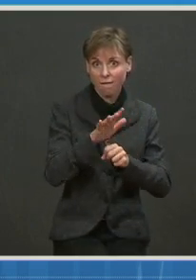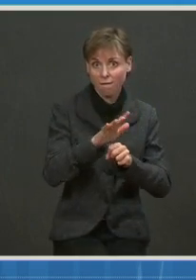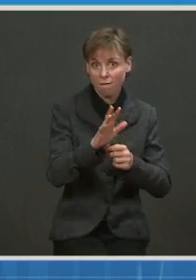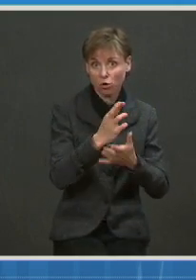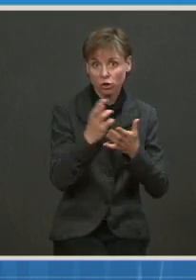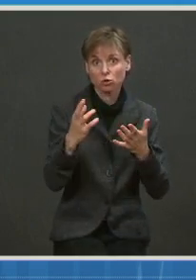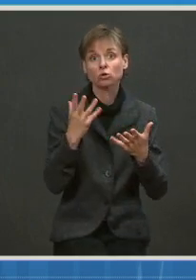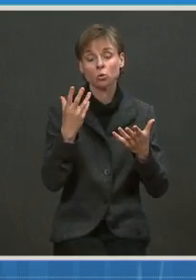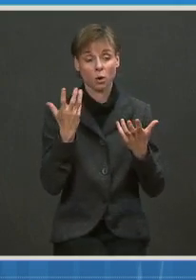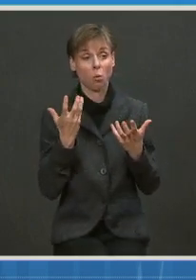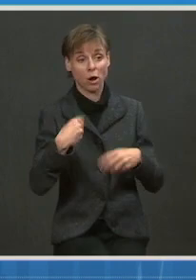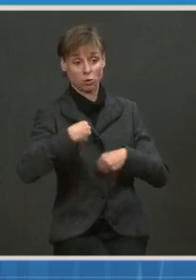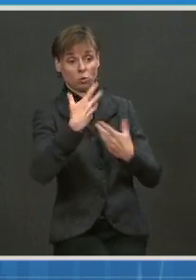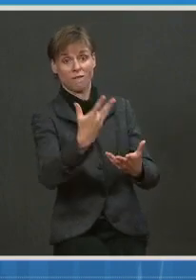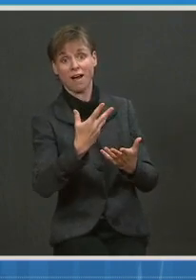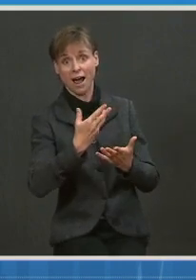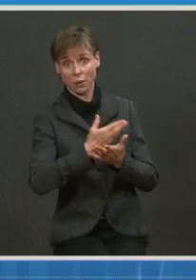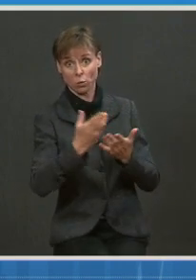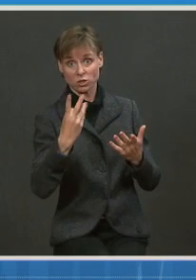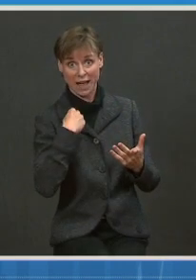there, and we want to track school reopening.